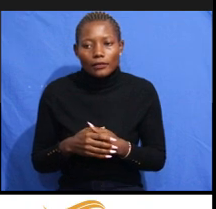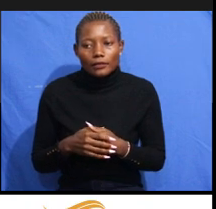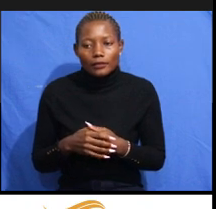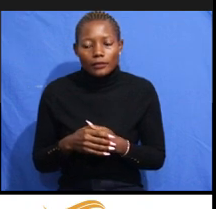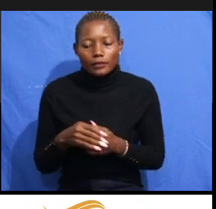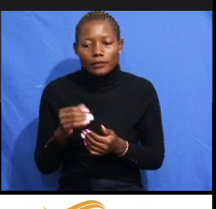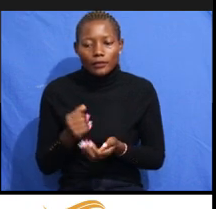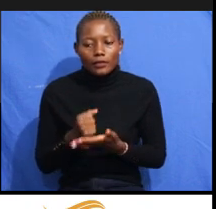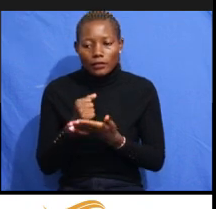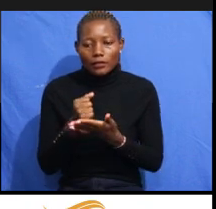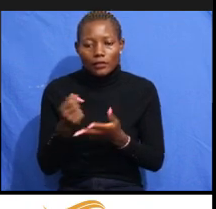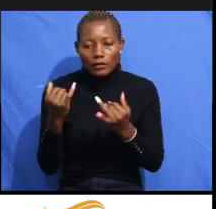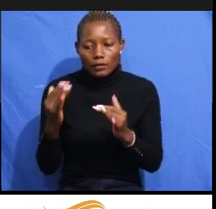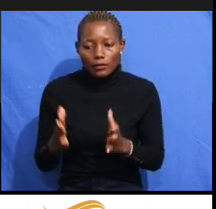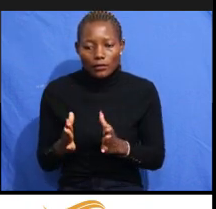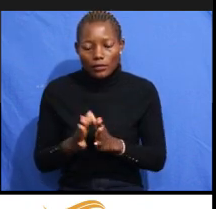help athletes or a team.